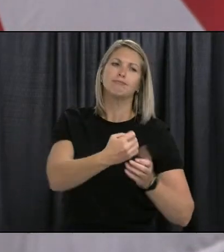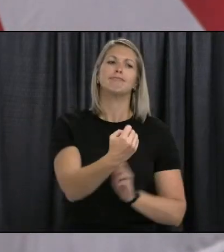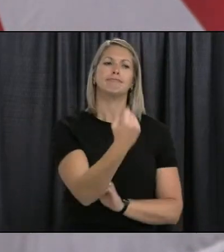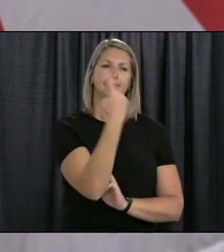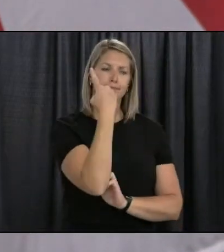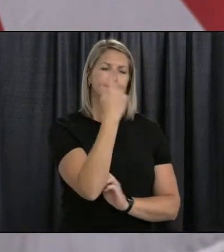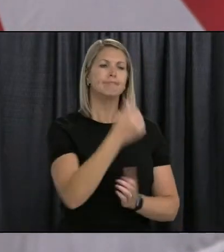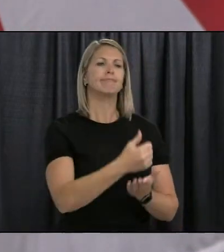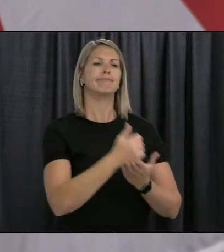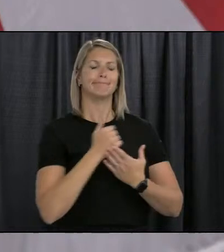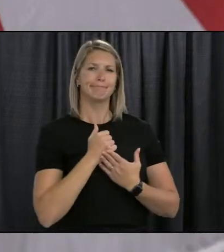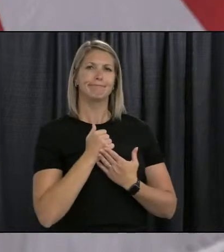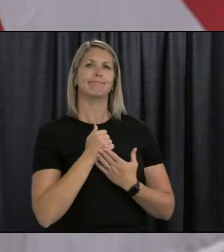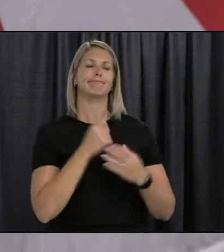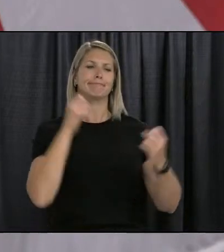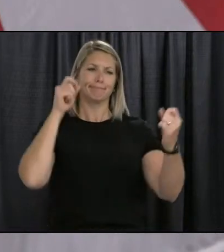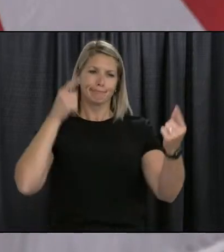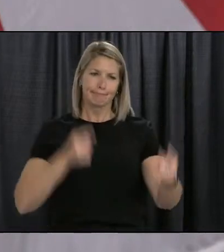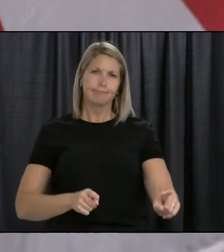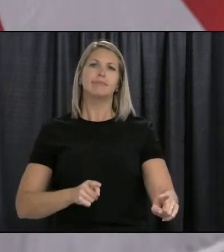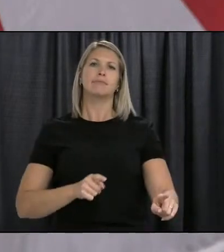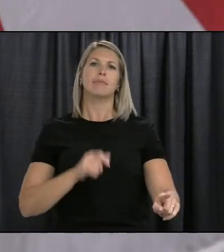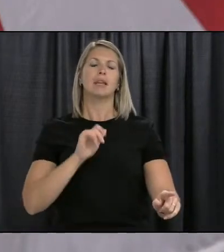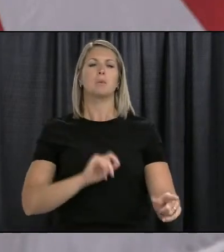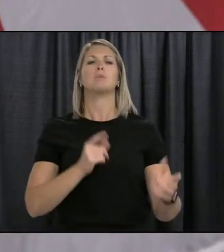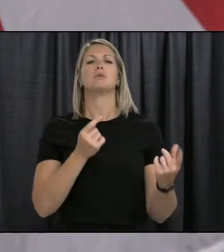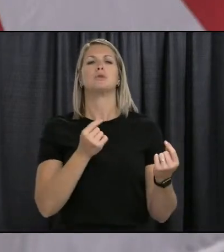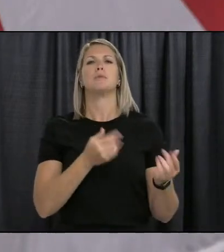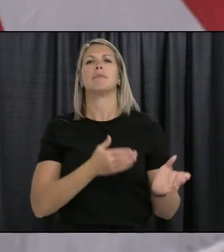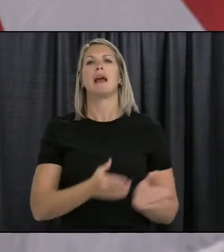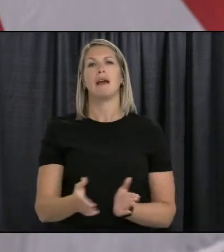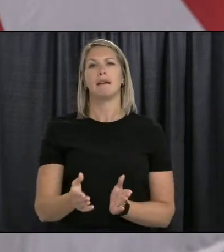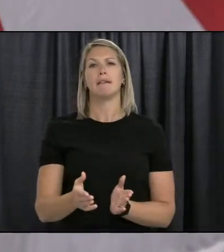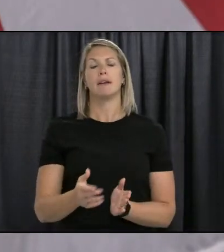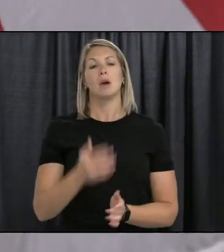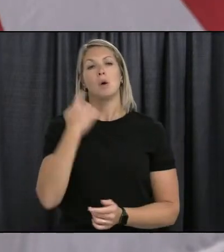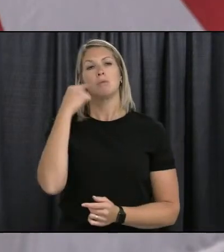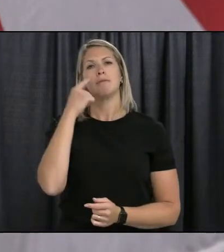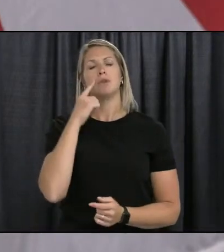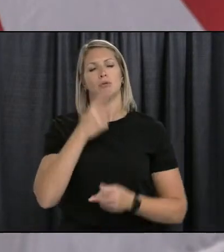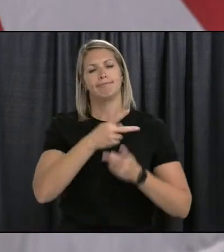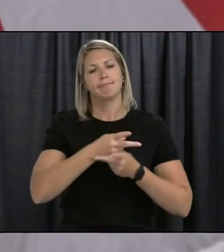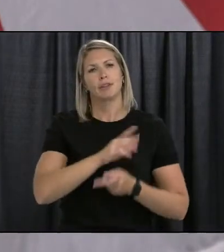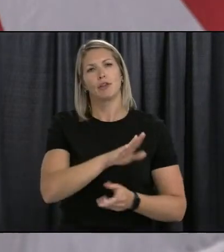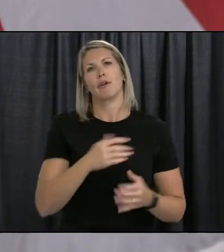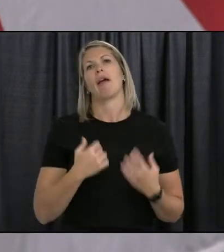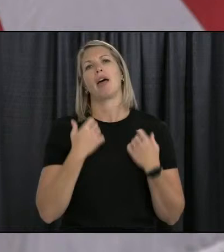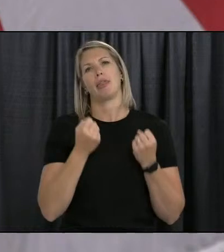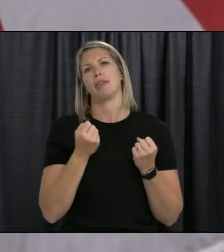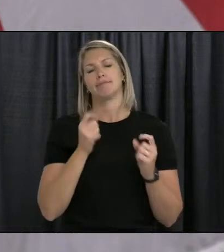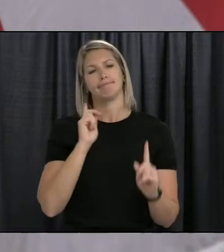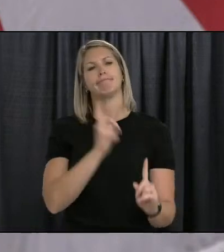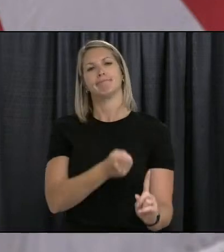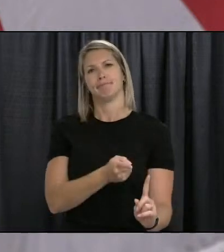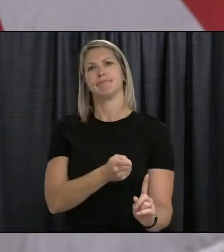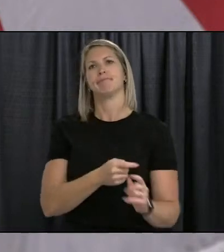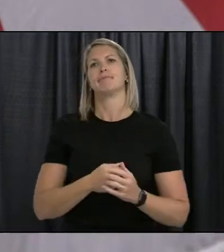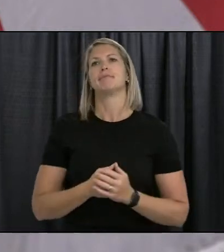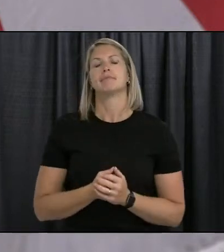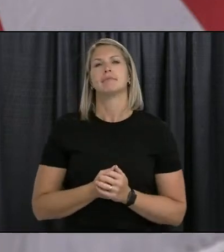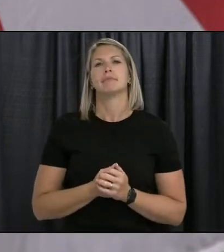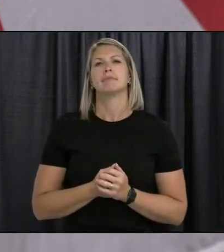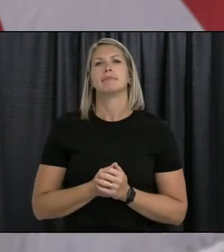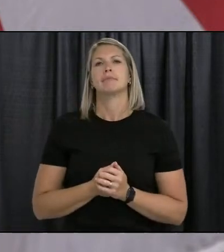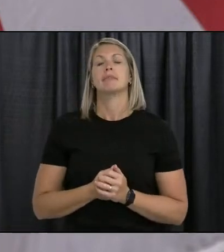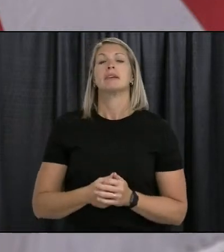other topics that are important to them and their health and well-being. Thanks to your cooperation, our province has been successful in keeping COVID-19